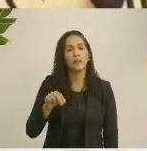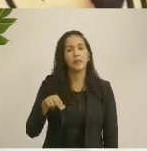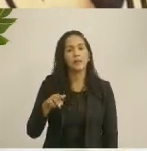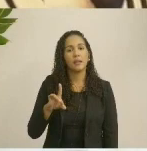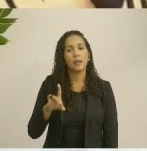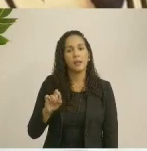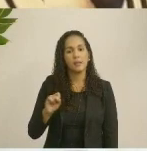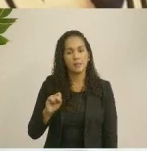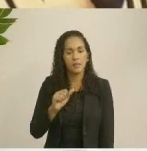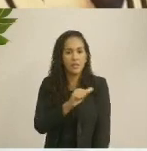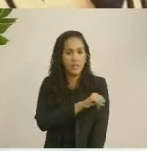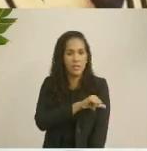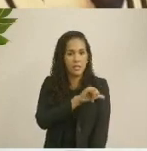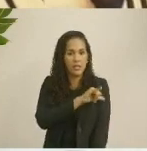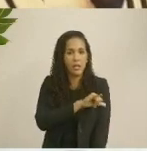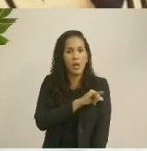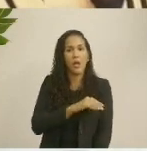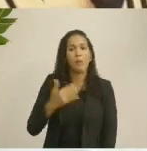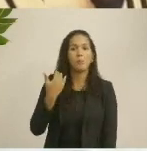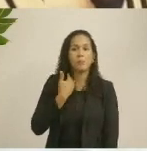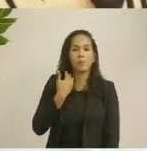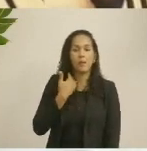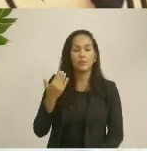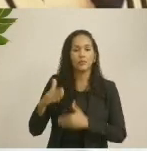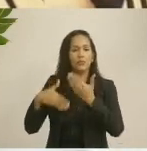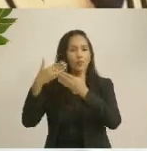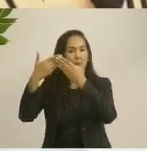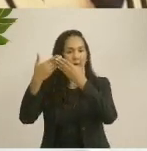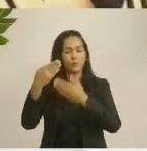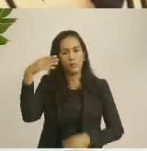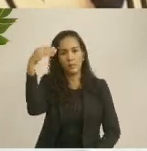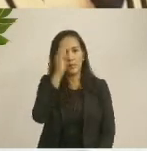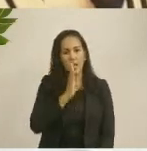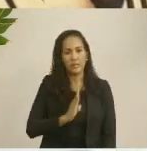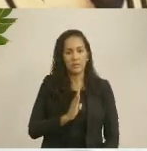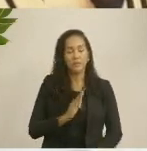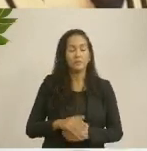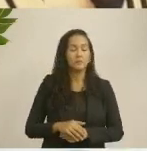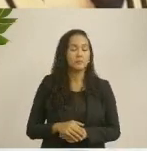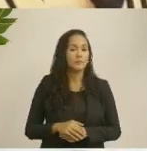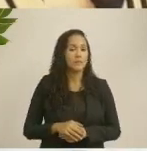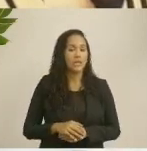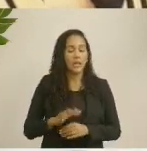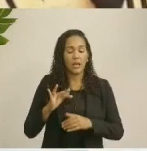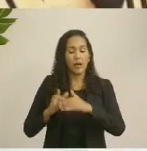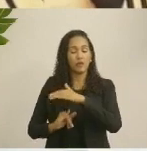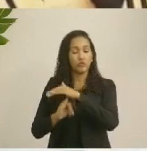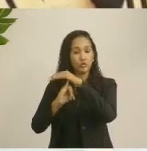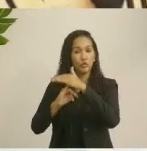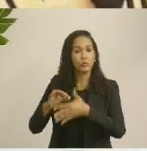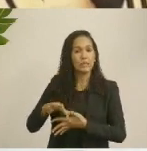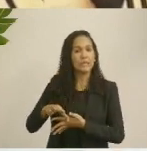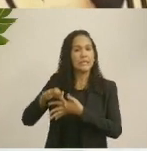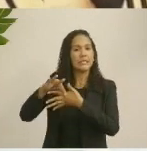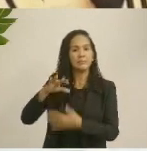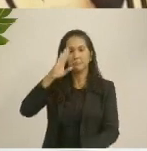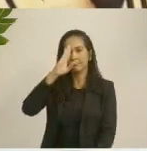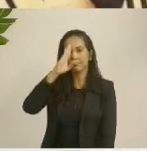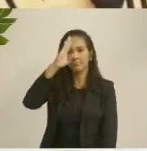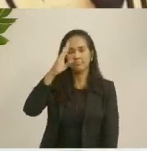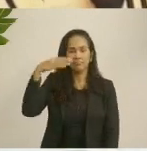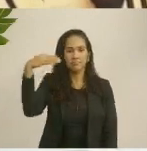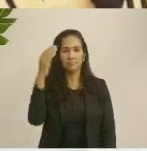Bank. Now, BNDES is the lead institution in Brazil for innovative